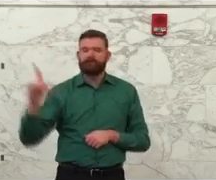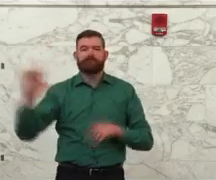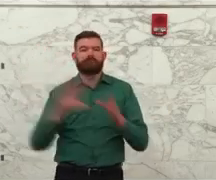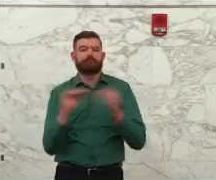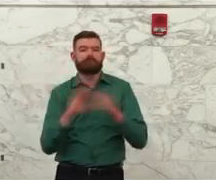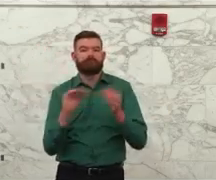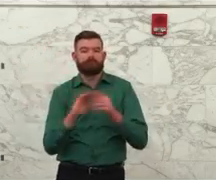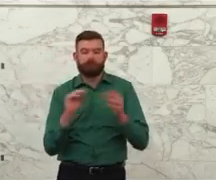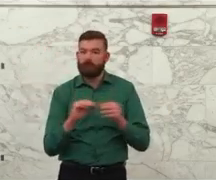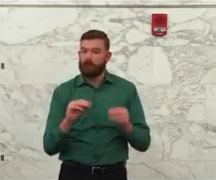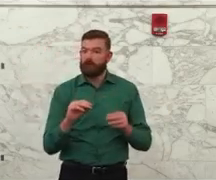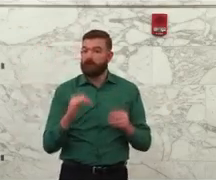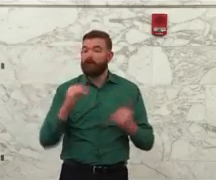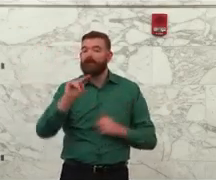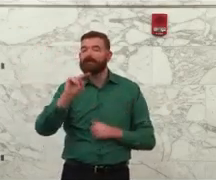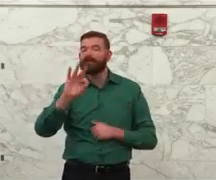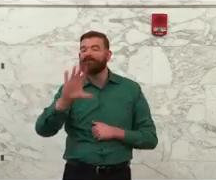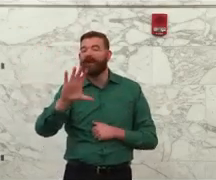had a call with